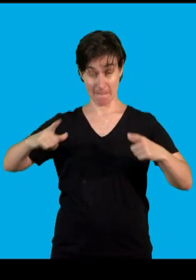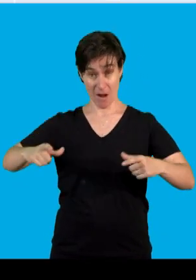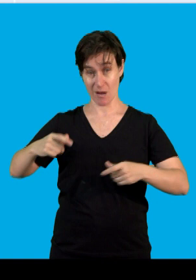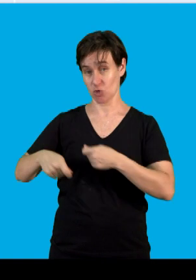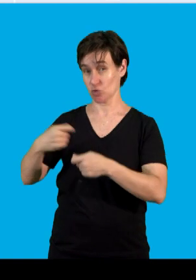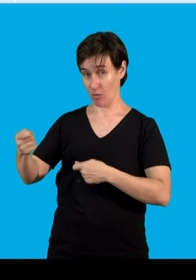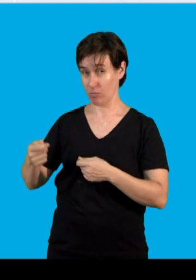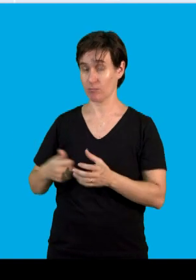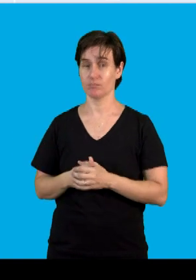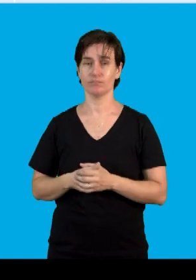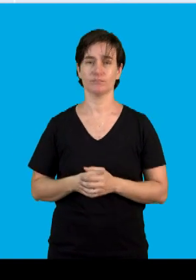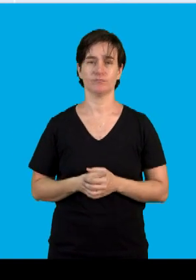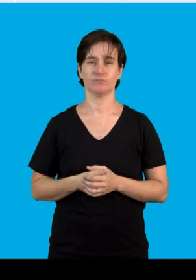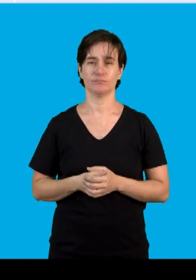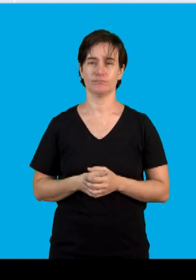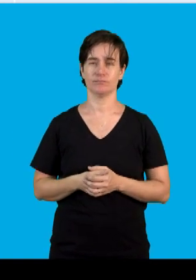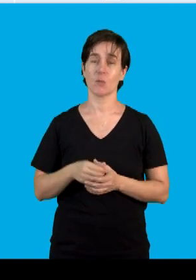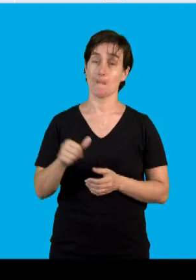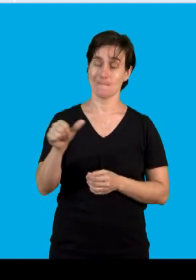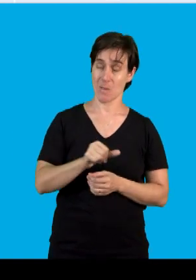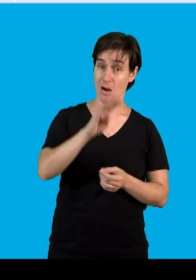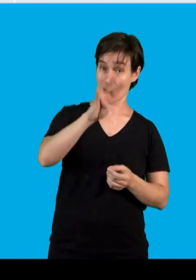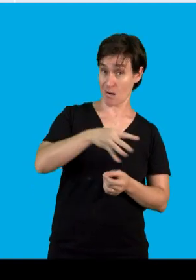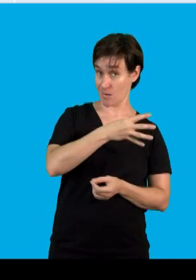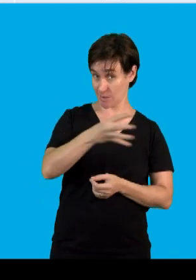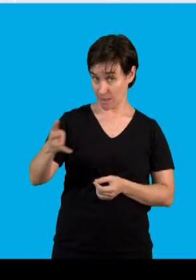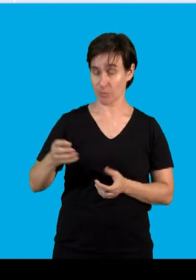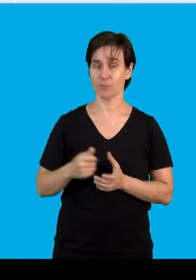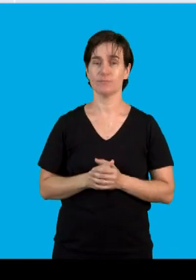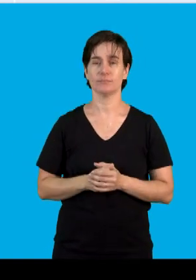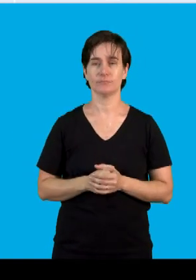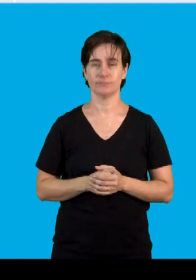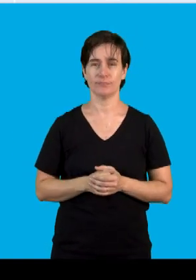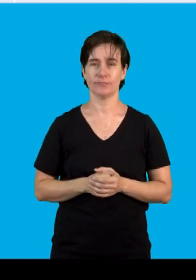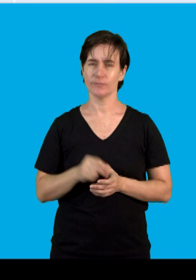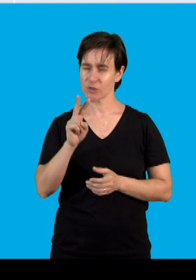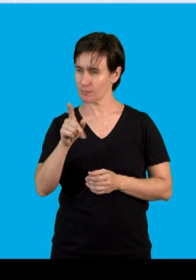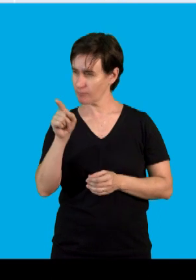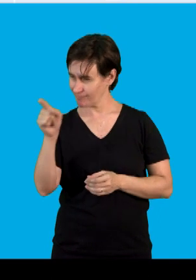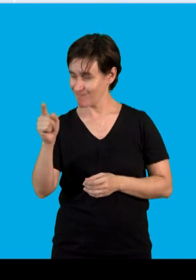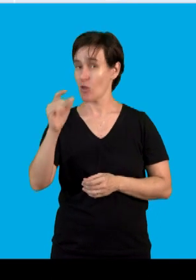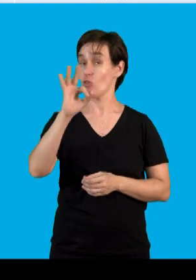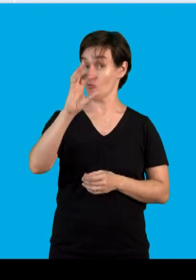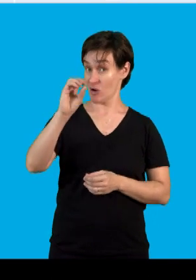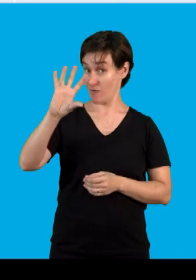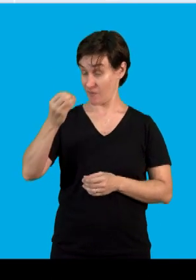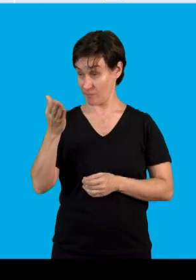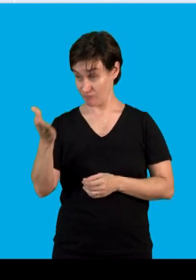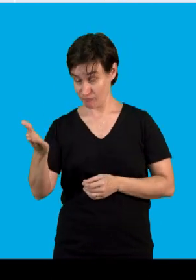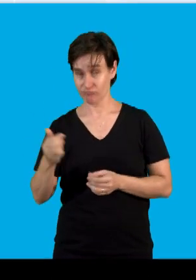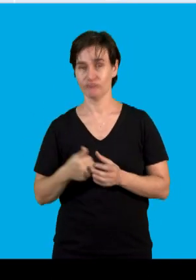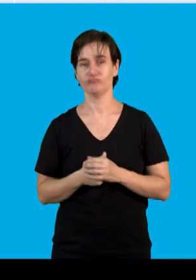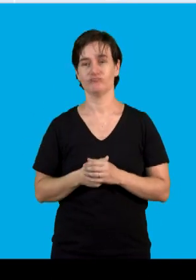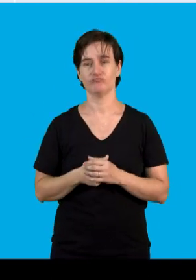sold. Let's look at the table. You look for 350